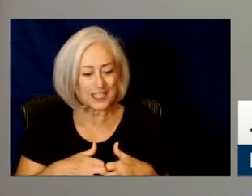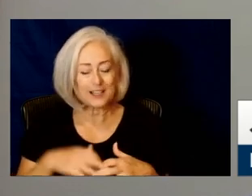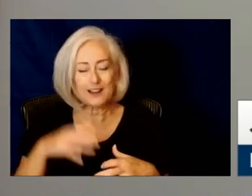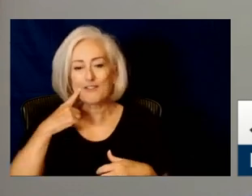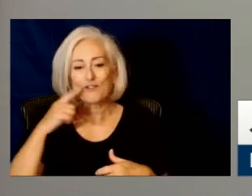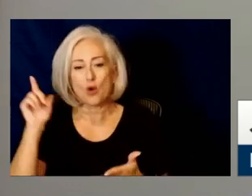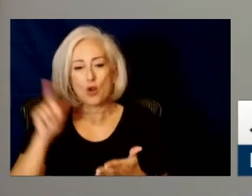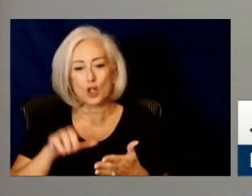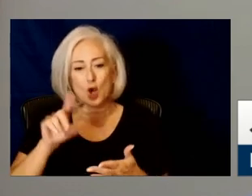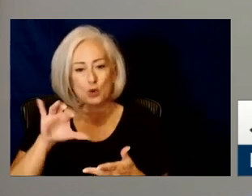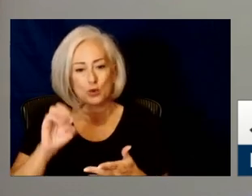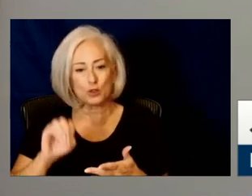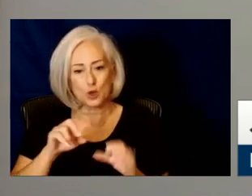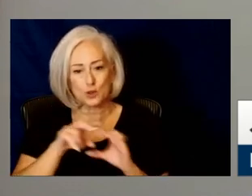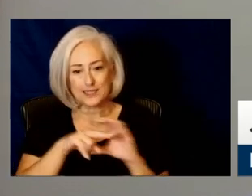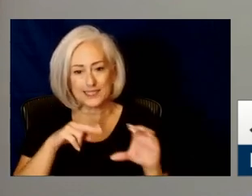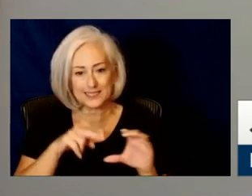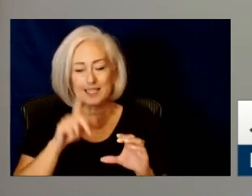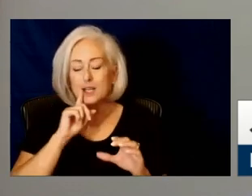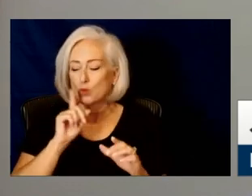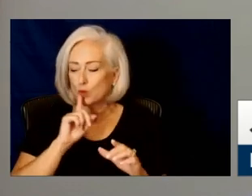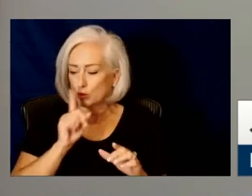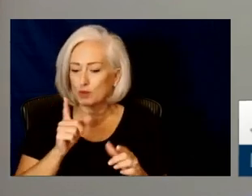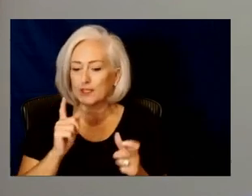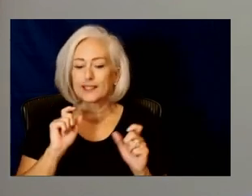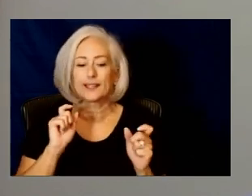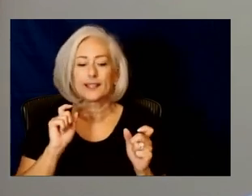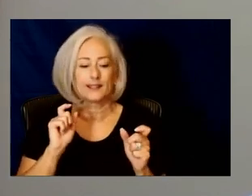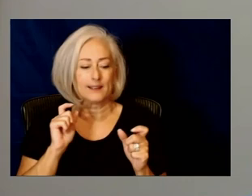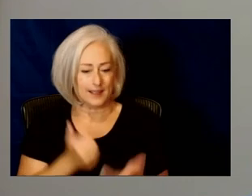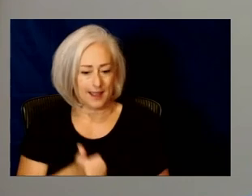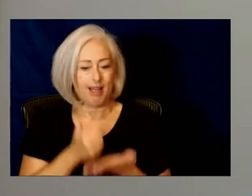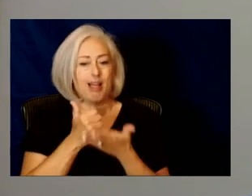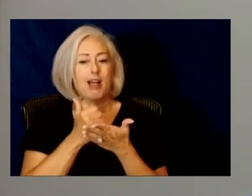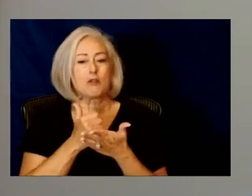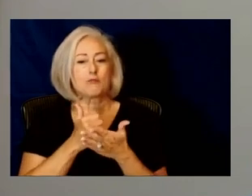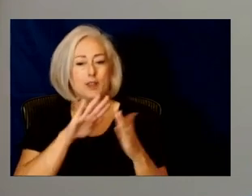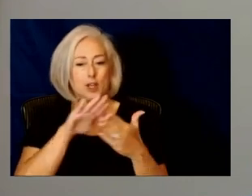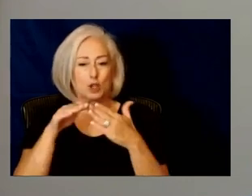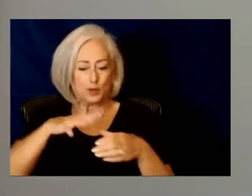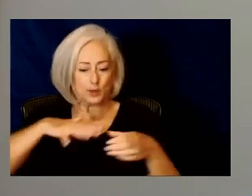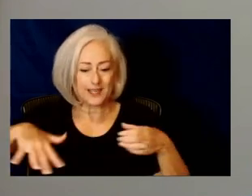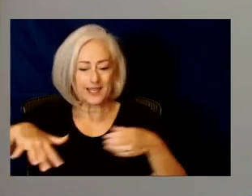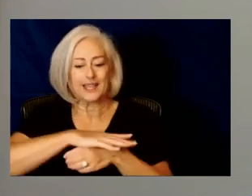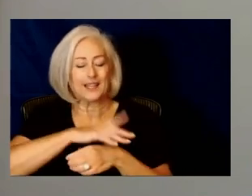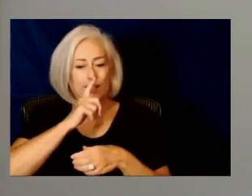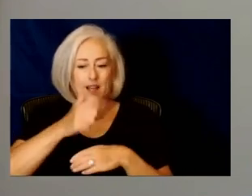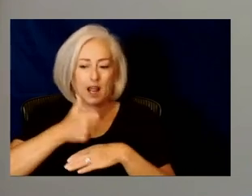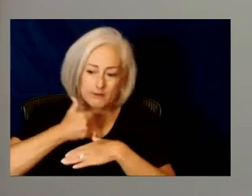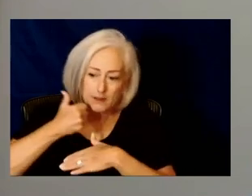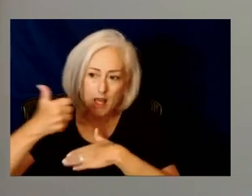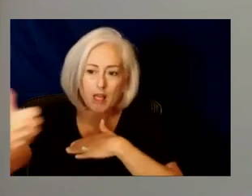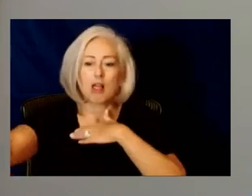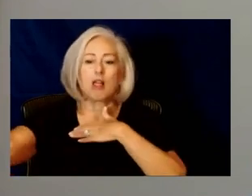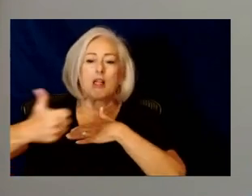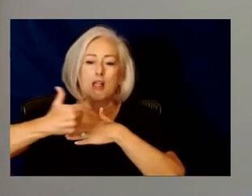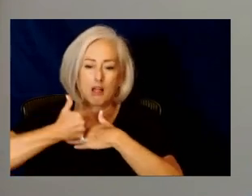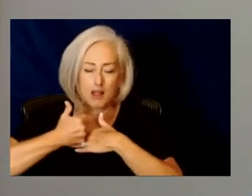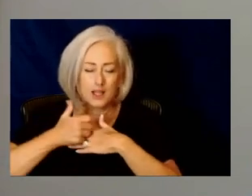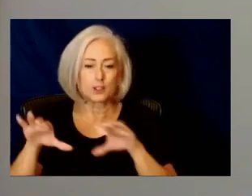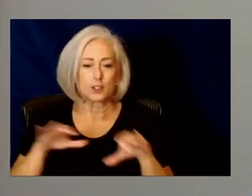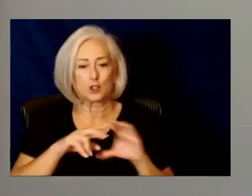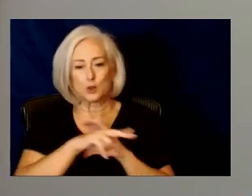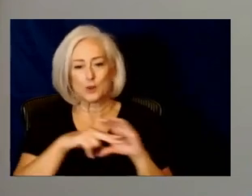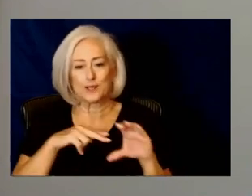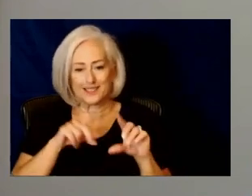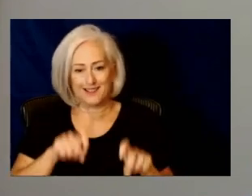a game changer for patients and for the surrounding community that no longer have to travel to get the lung cancer screening done. And I look